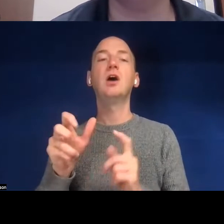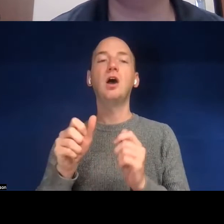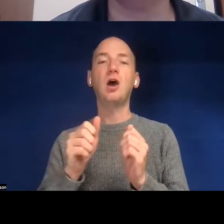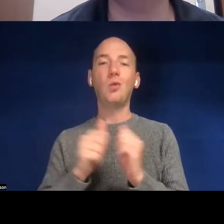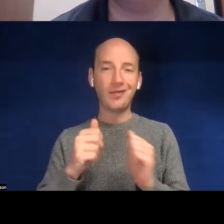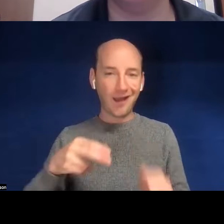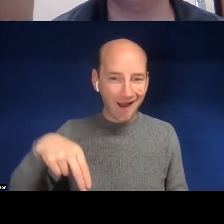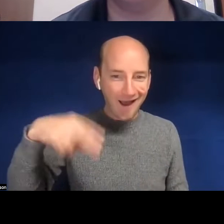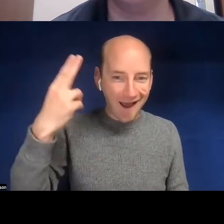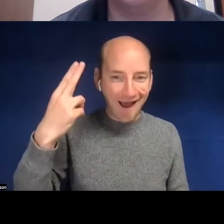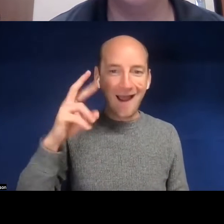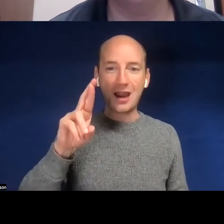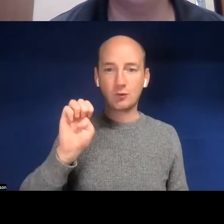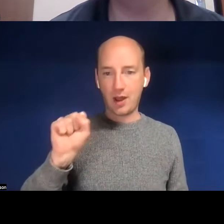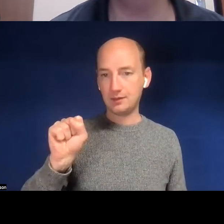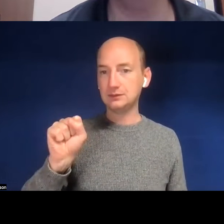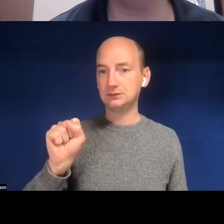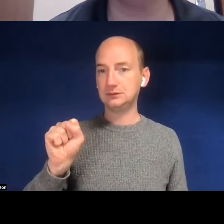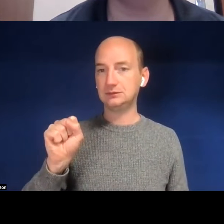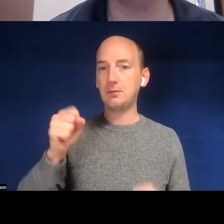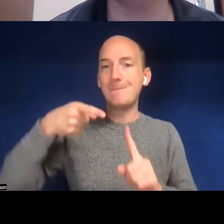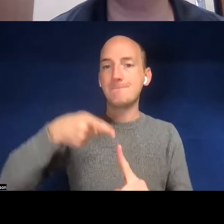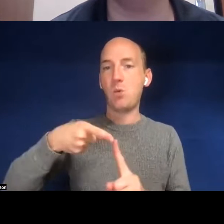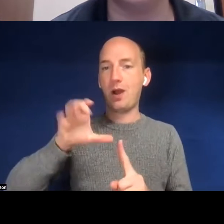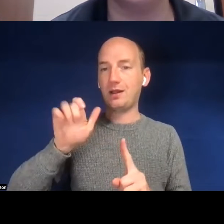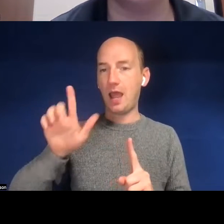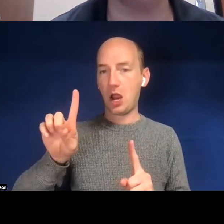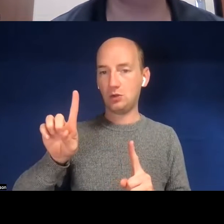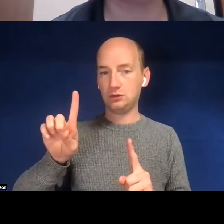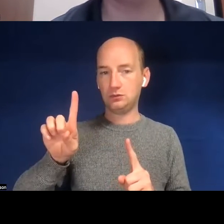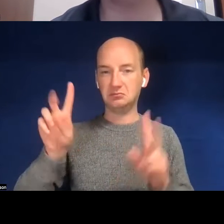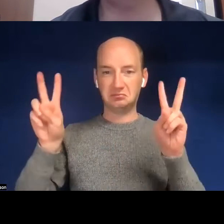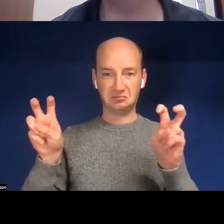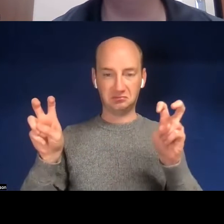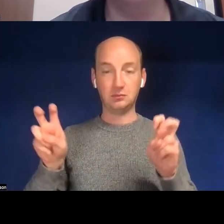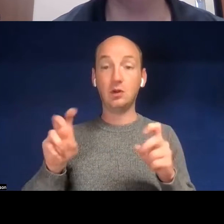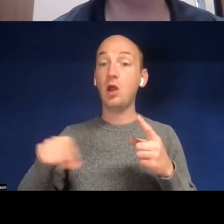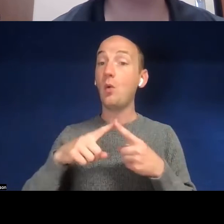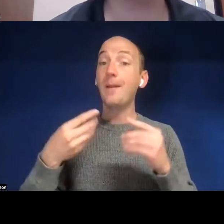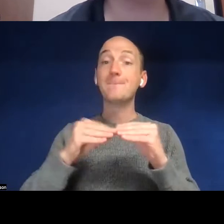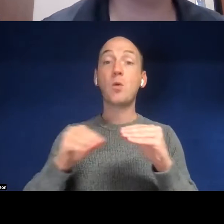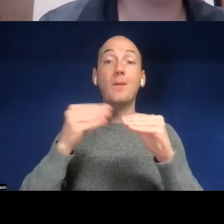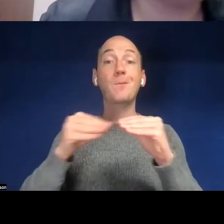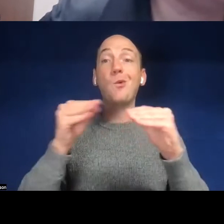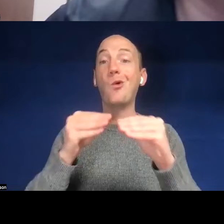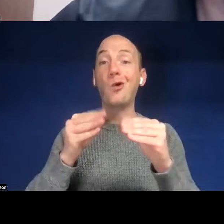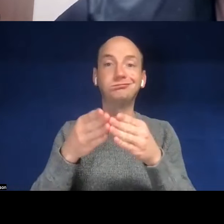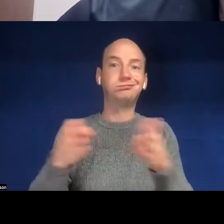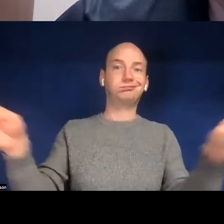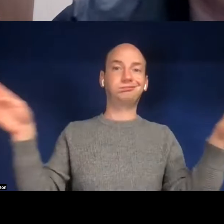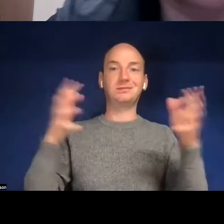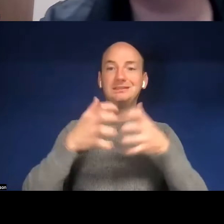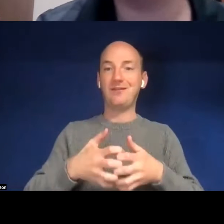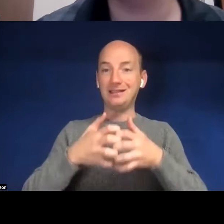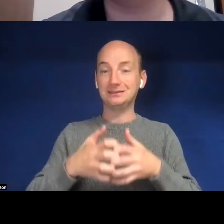a technological limitation. When more and more commercial devices are constructed that have